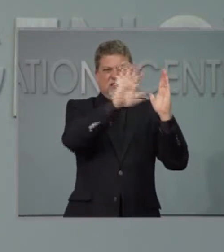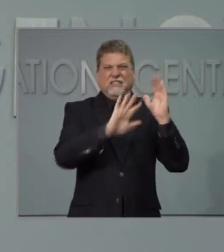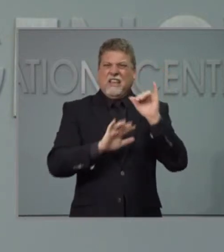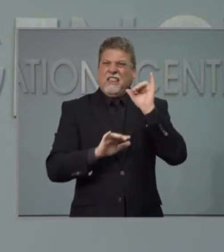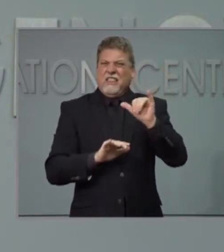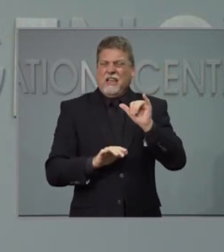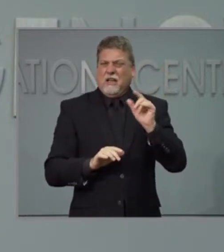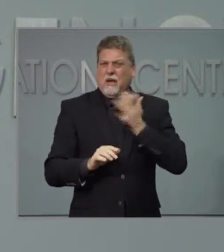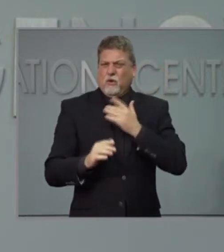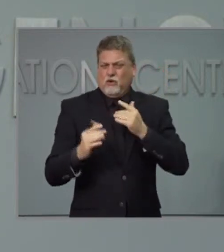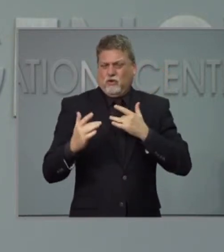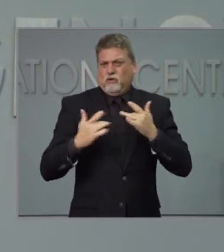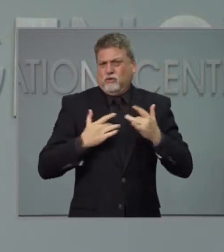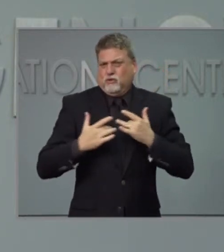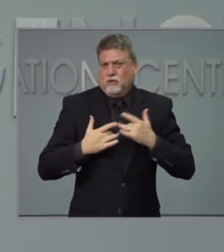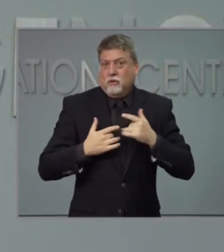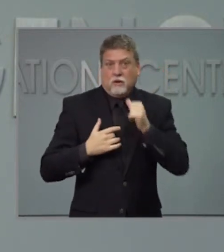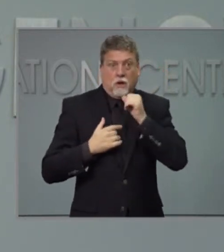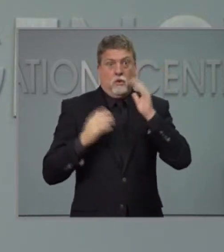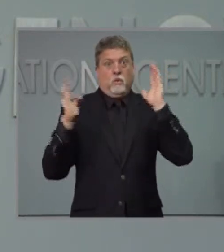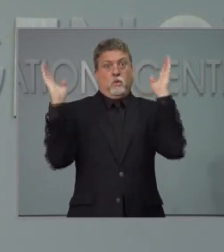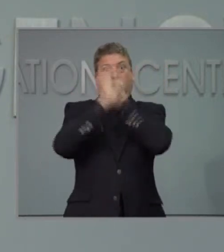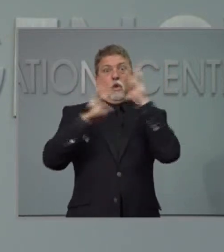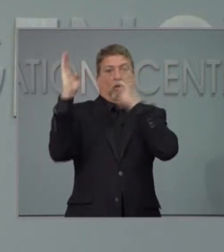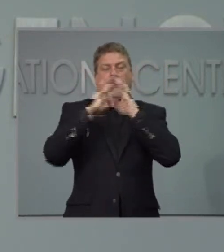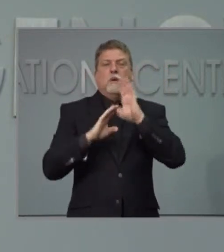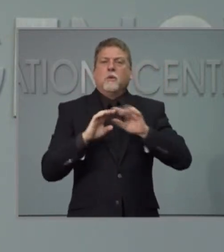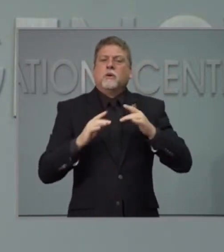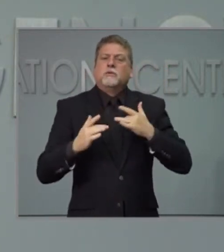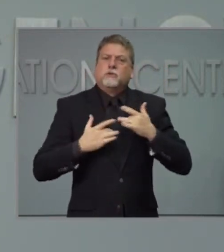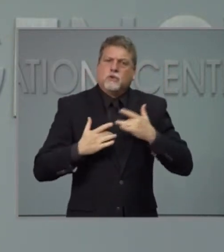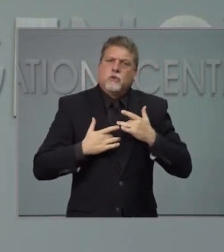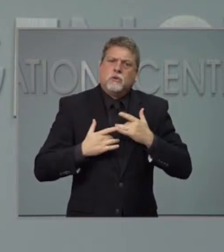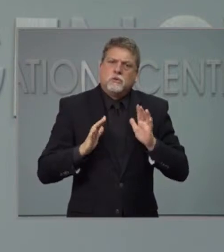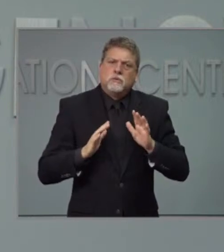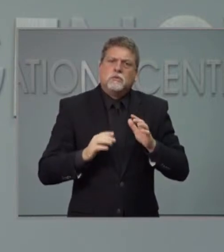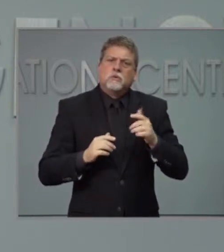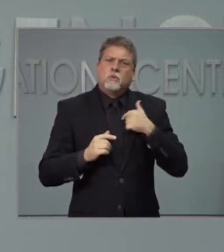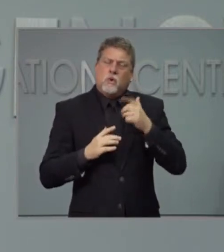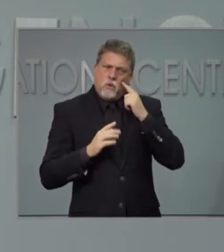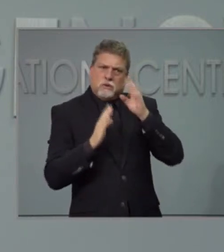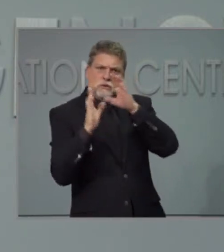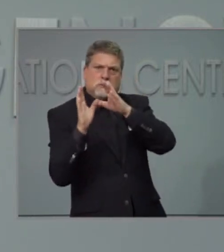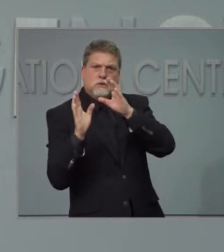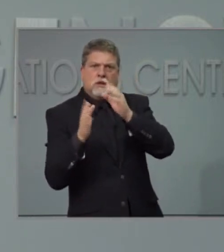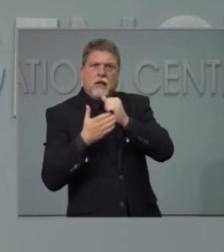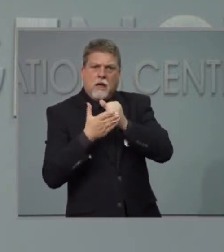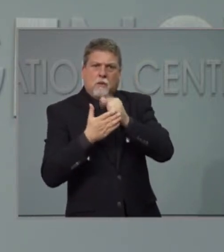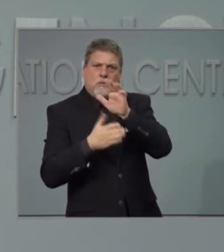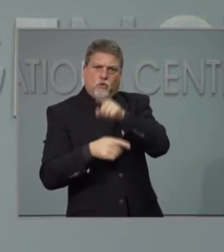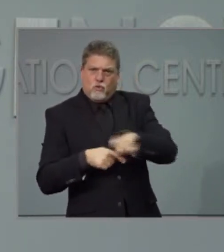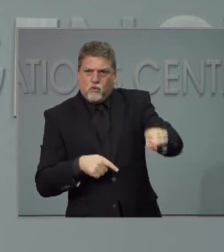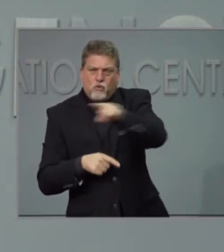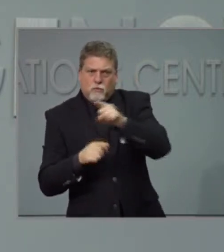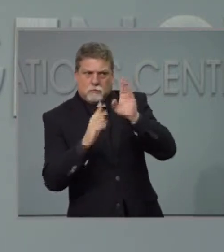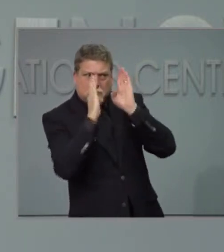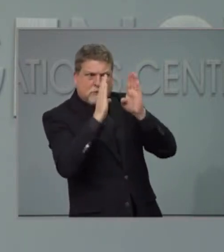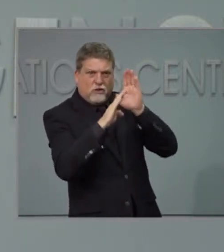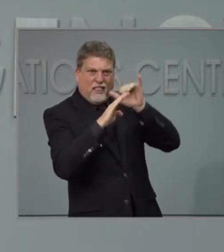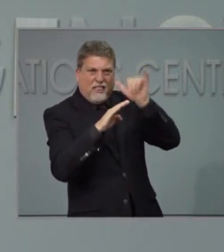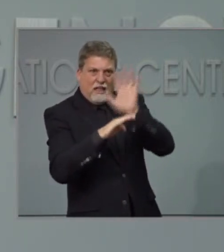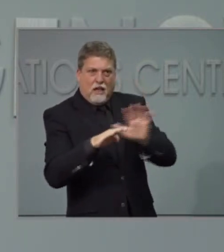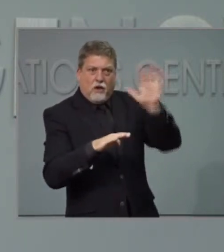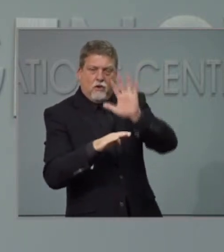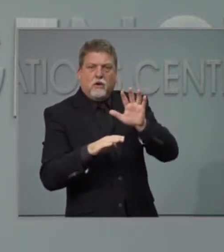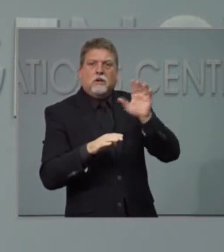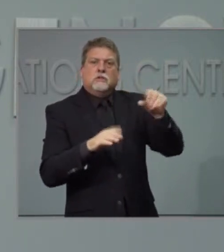about capacity, but again, starting to feel the strain, and we want to raise that level of concern now so that folks can take